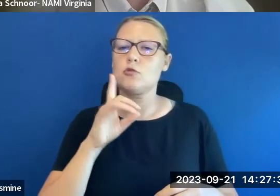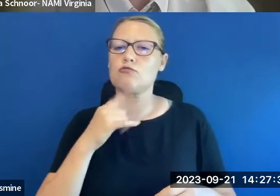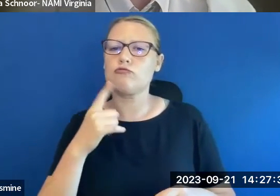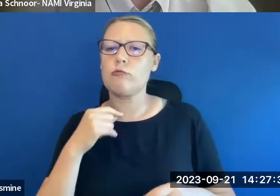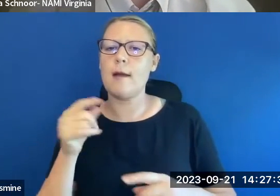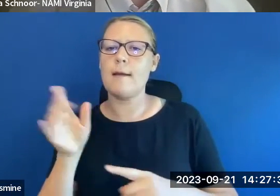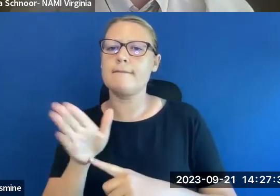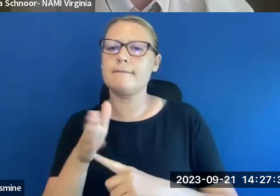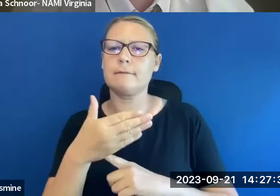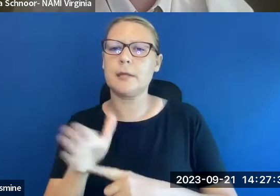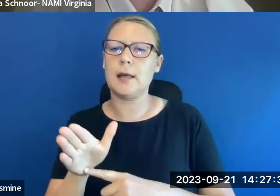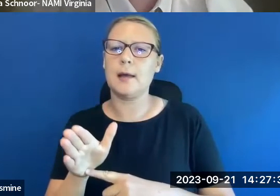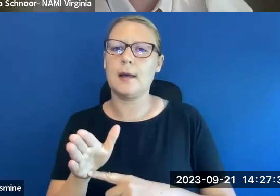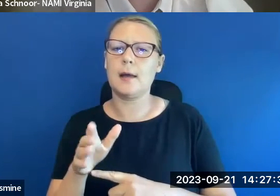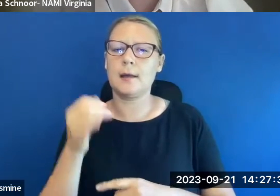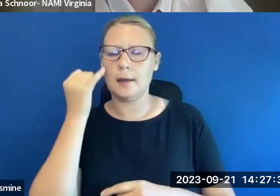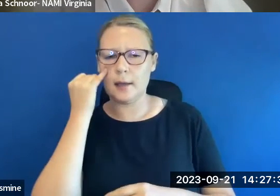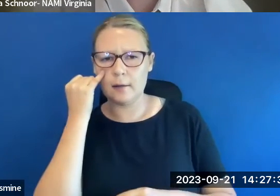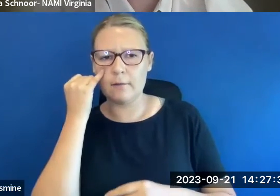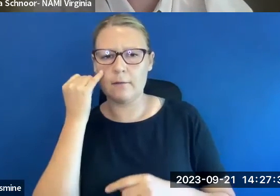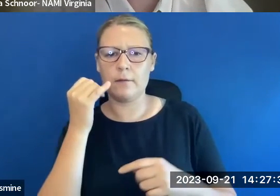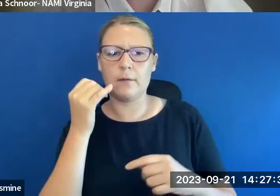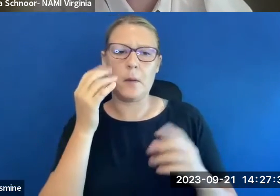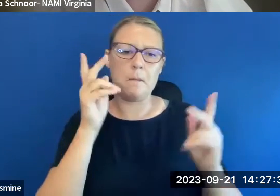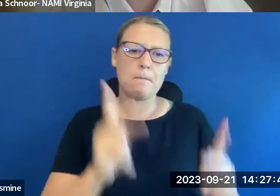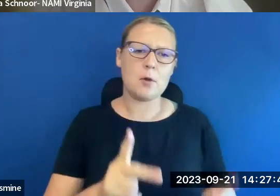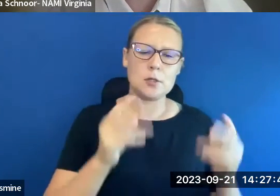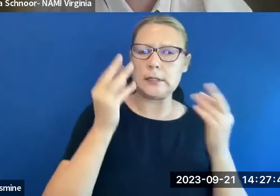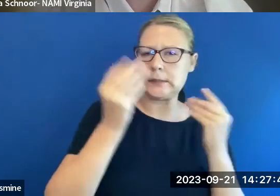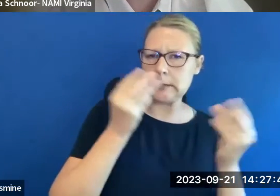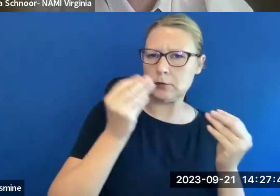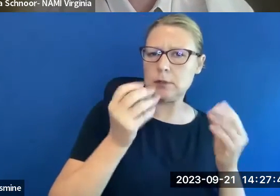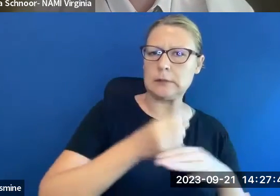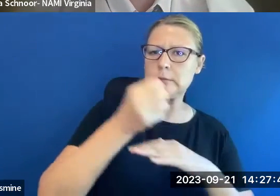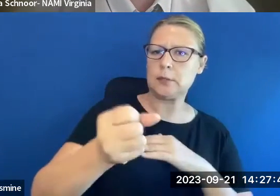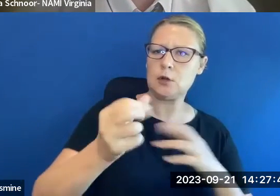considering residential treatment centers for a child?